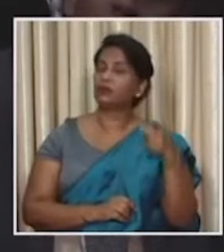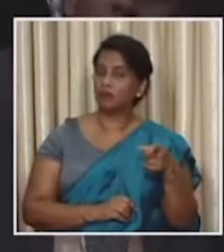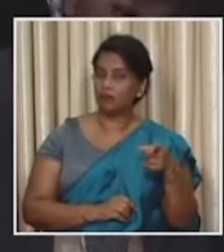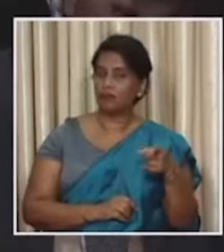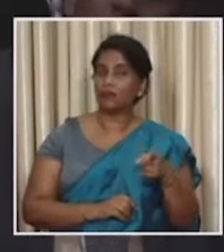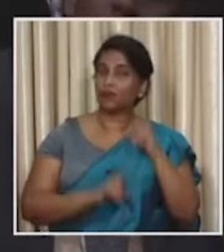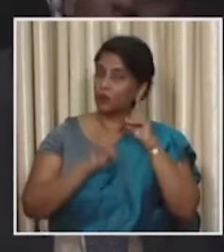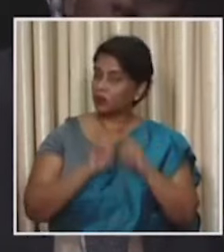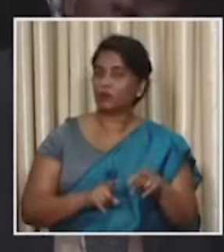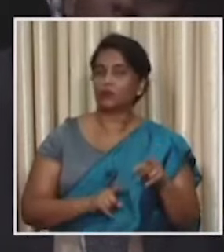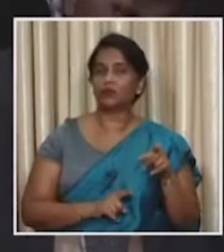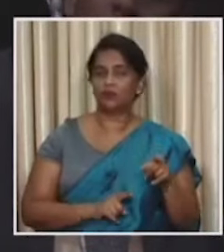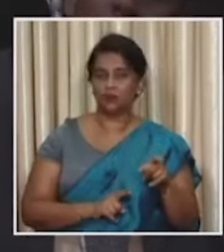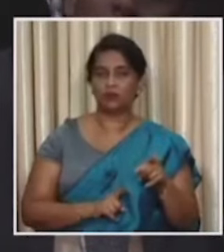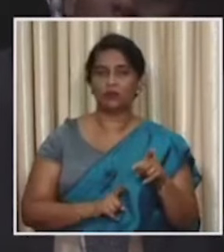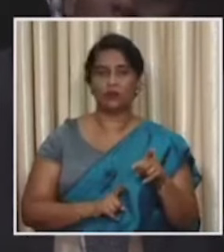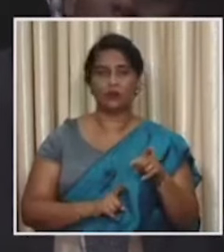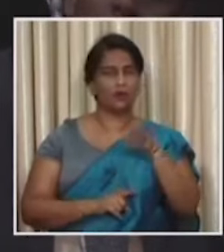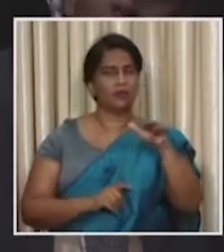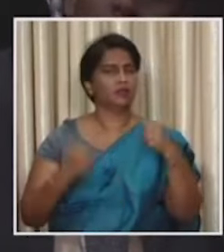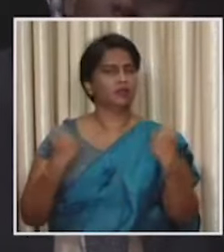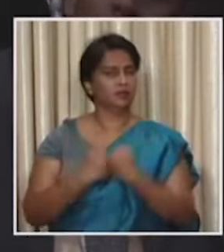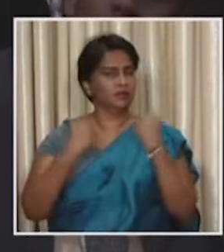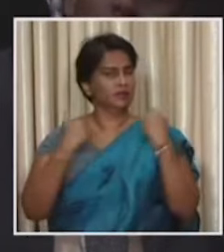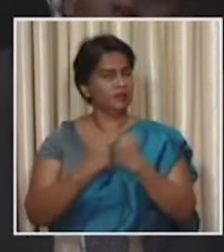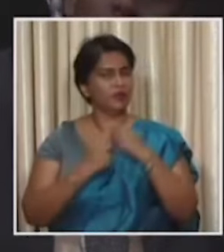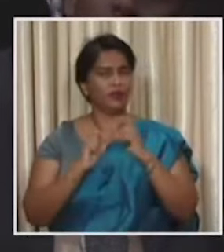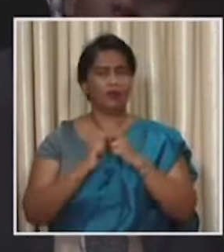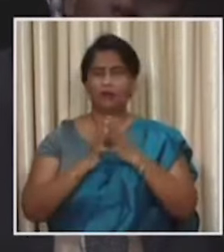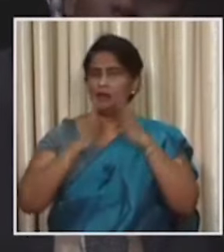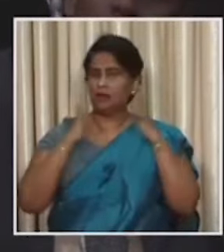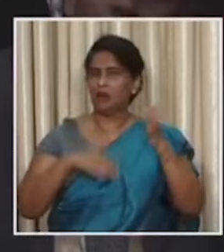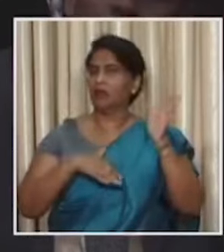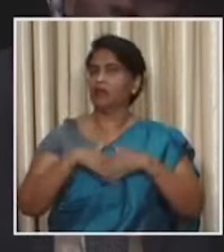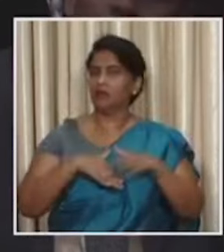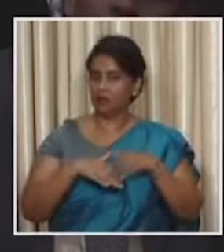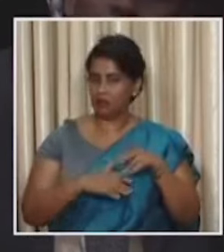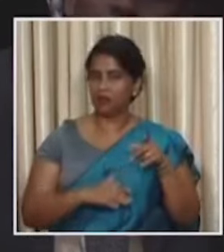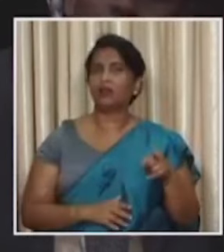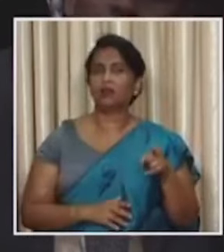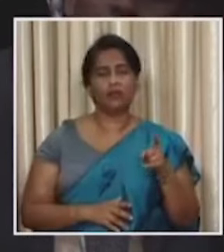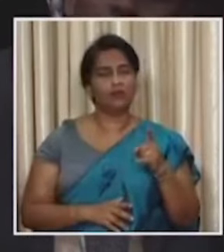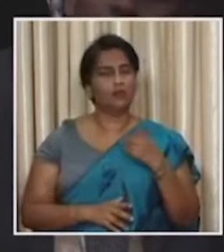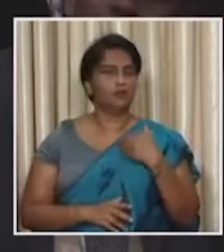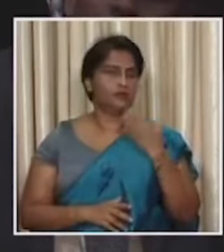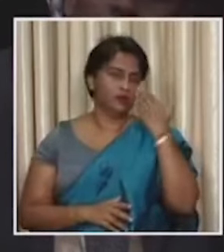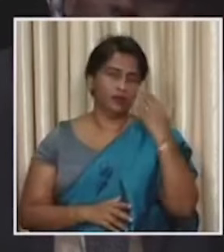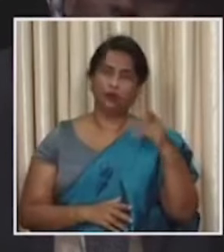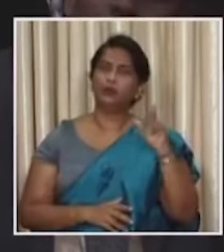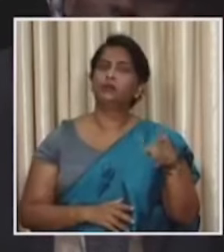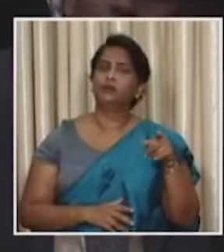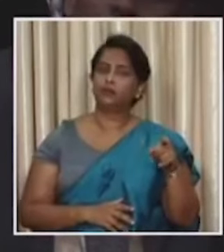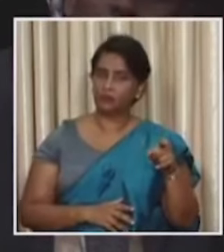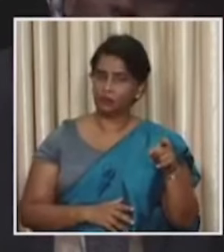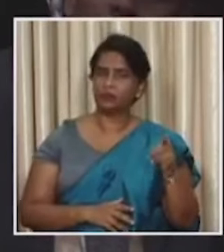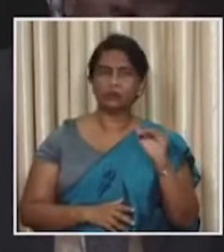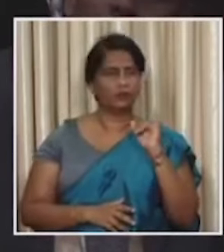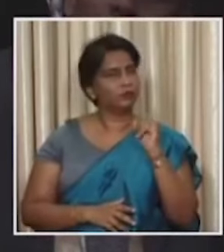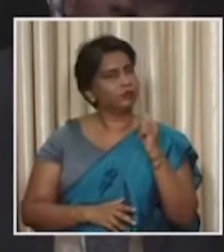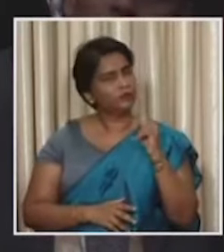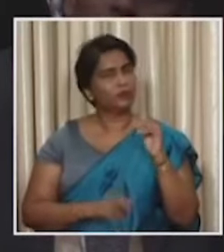particular reference because I believe there is a possibility of a contradiction with regards to the first three paragraphs that I quoted and